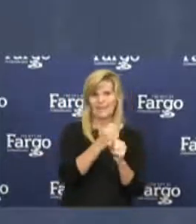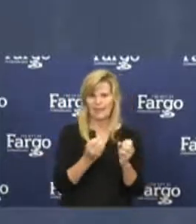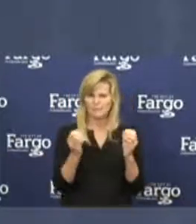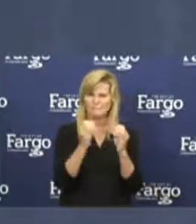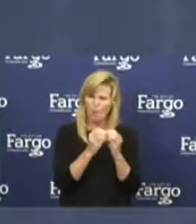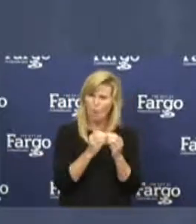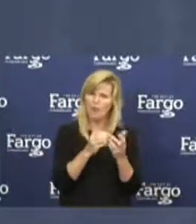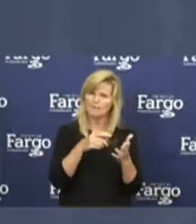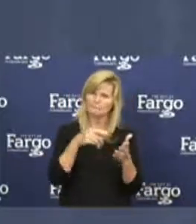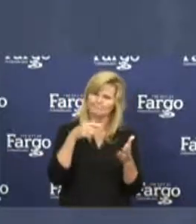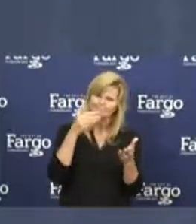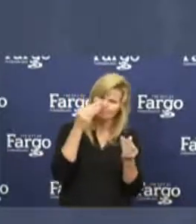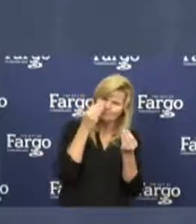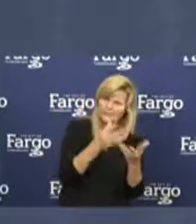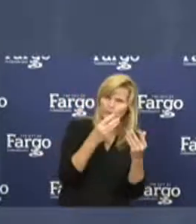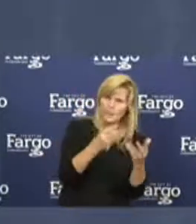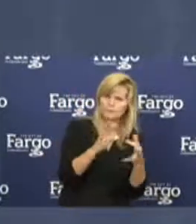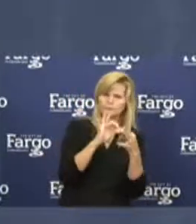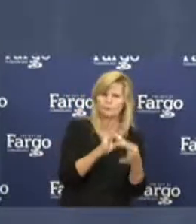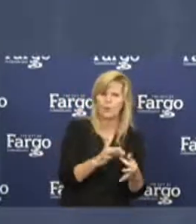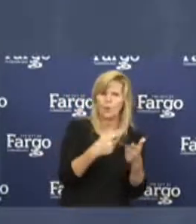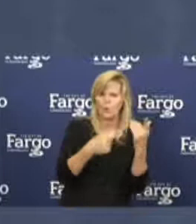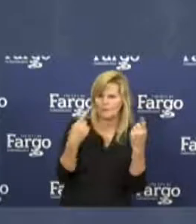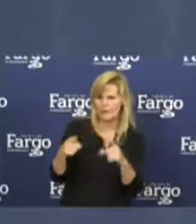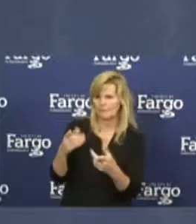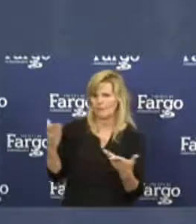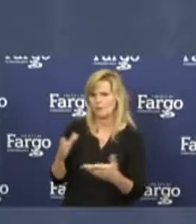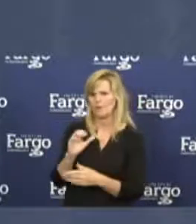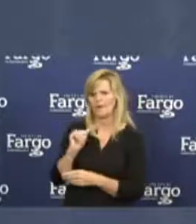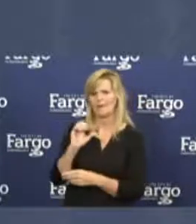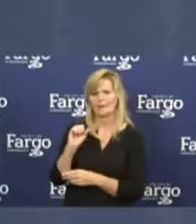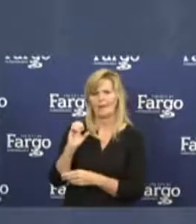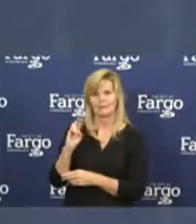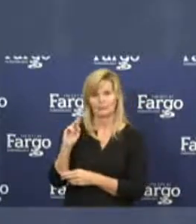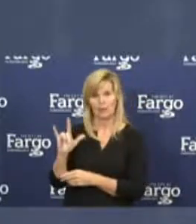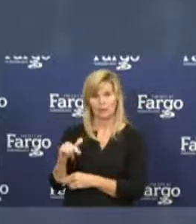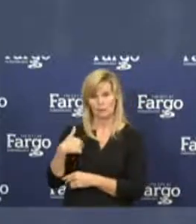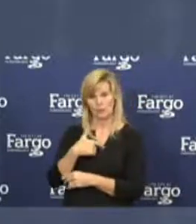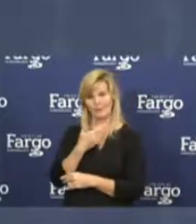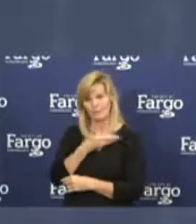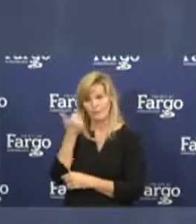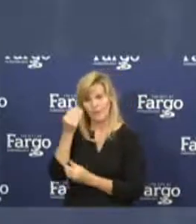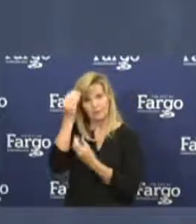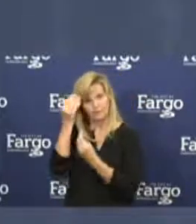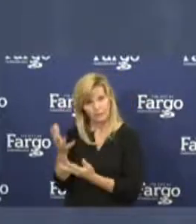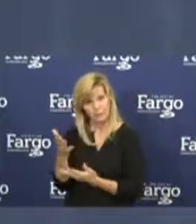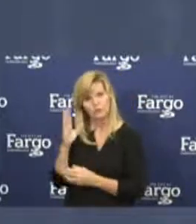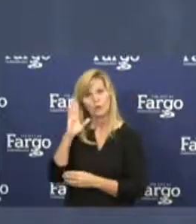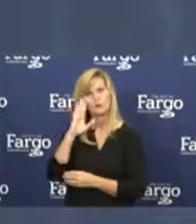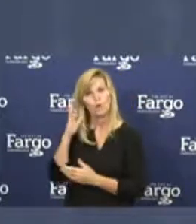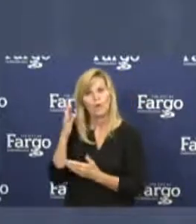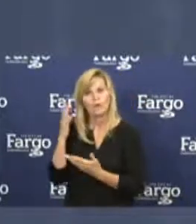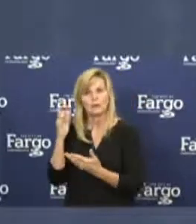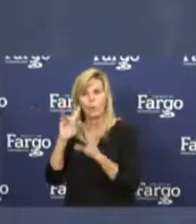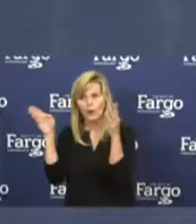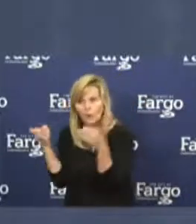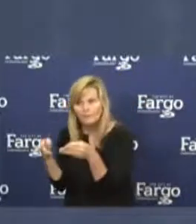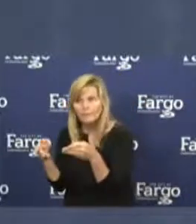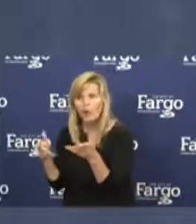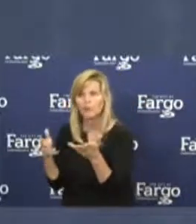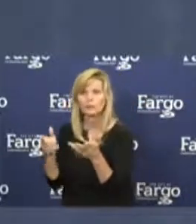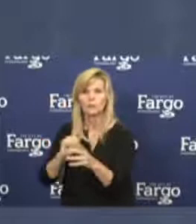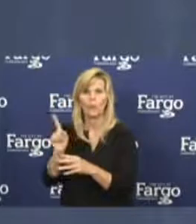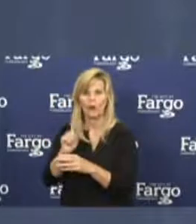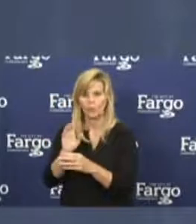data on what's happening in Cass County so that we have better information on knowing where to focus our efforts and where